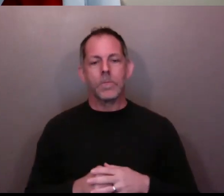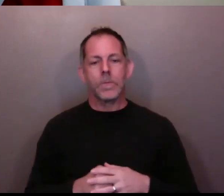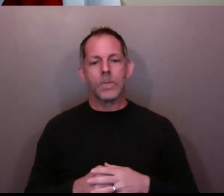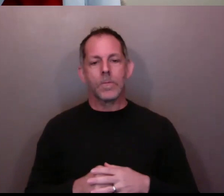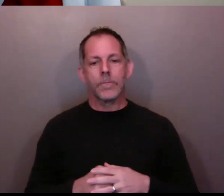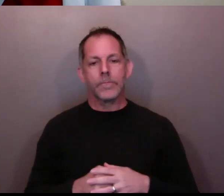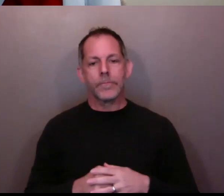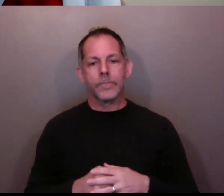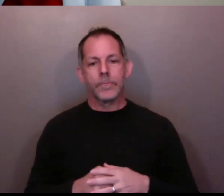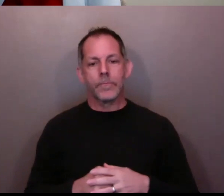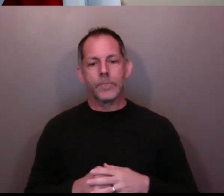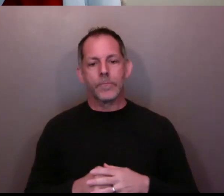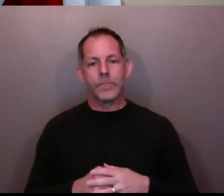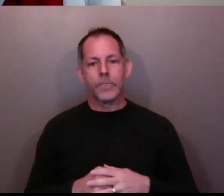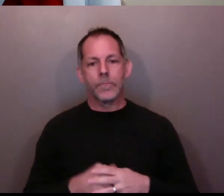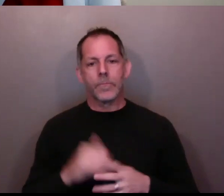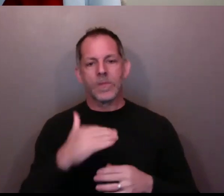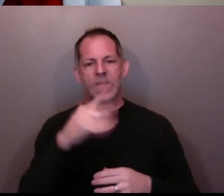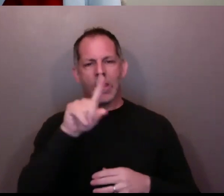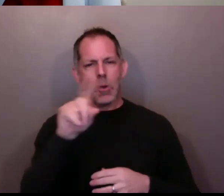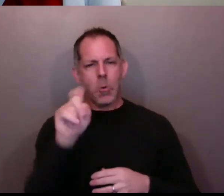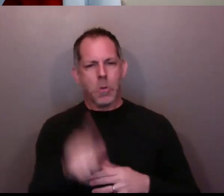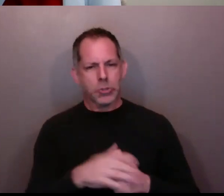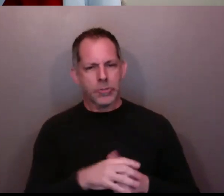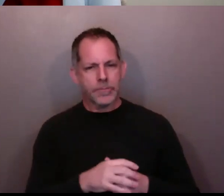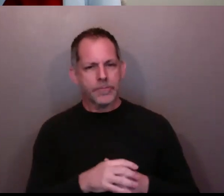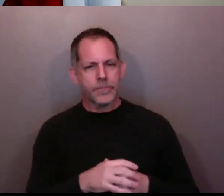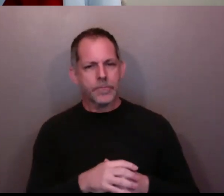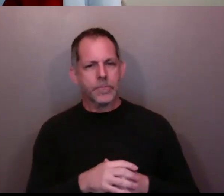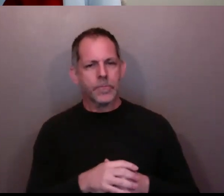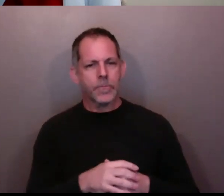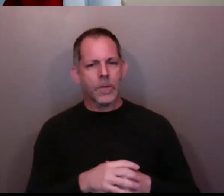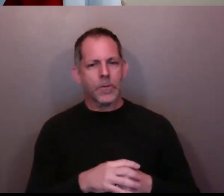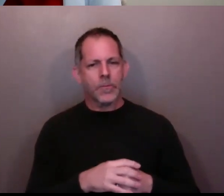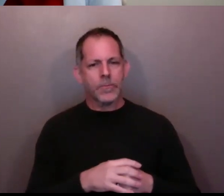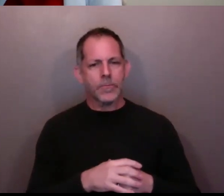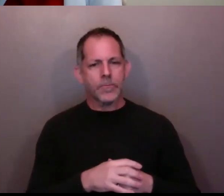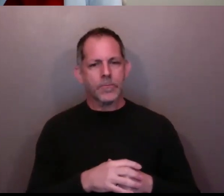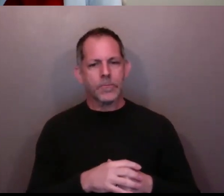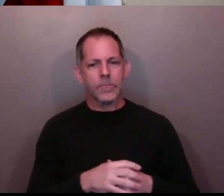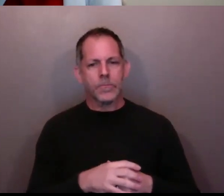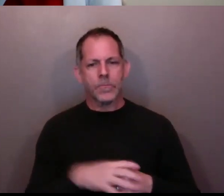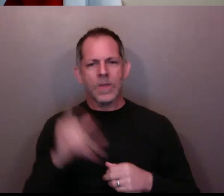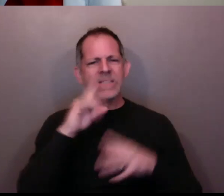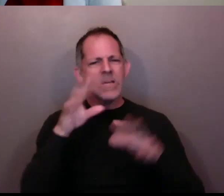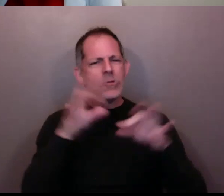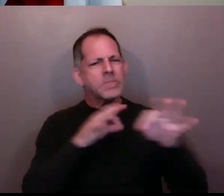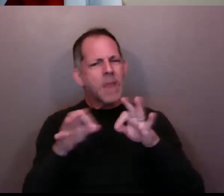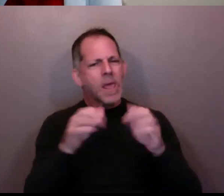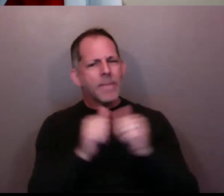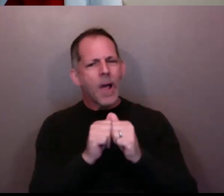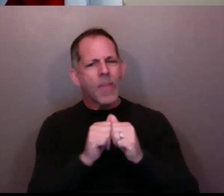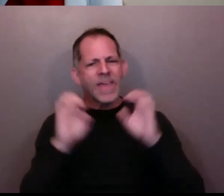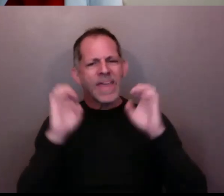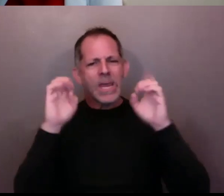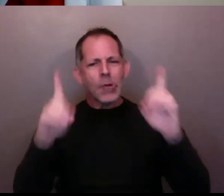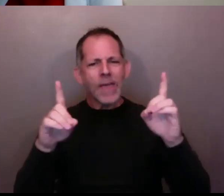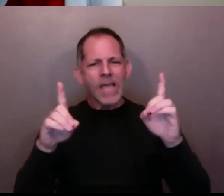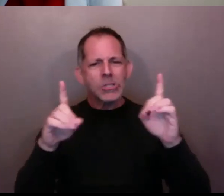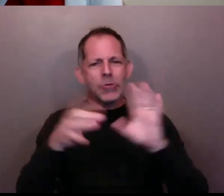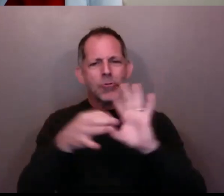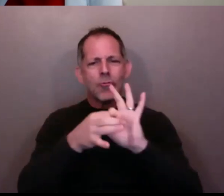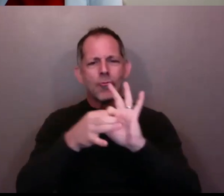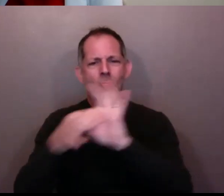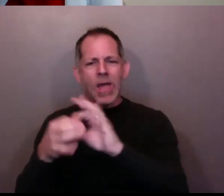public education campaign on COVID-19. Can you describe any separate public education efforts of the county and health